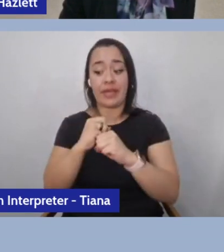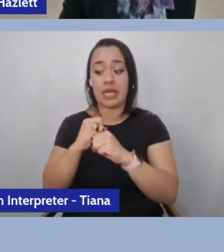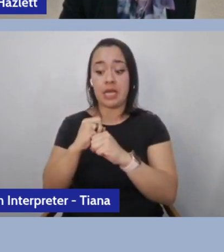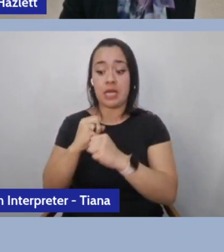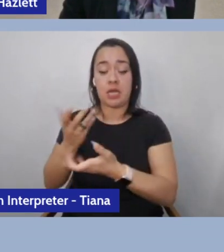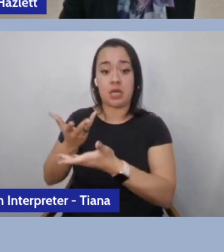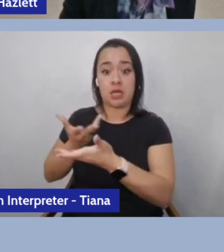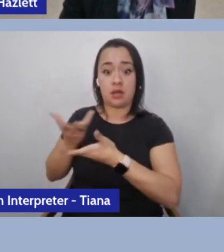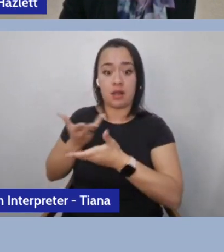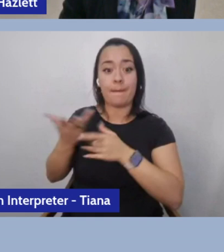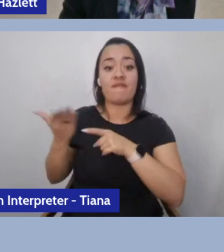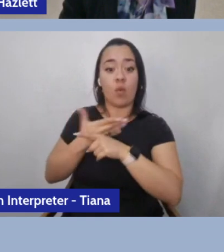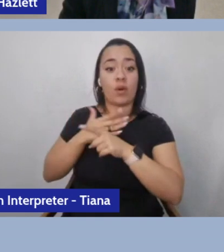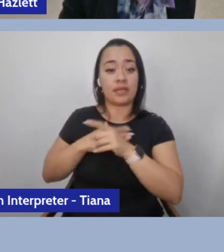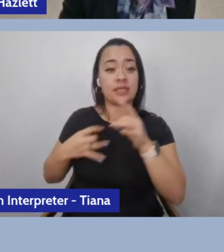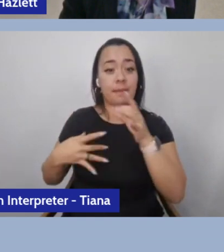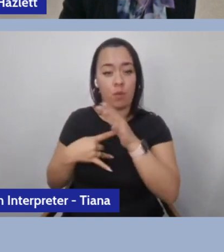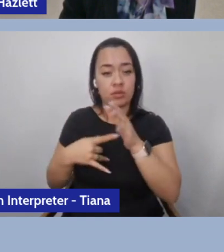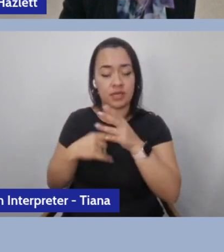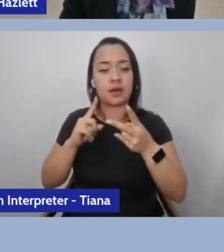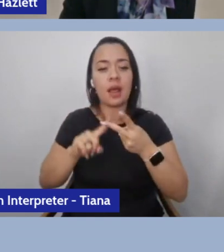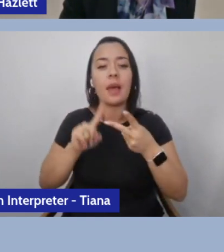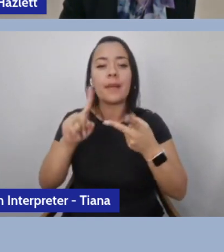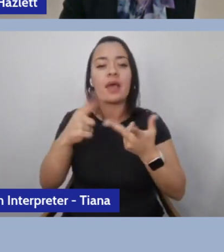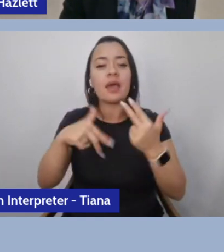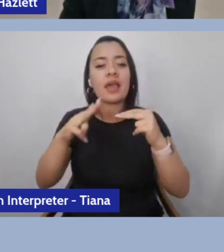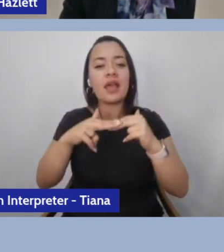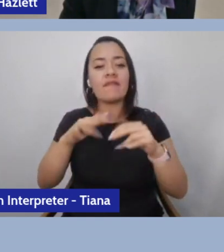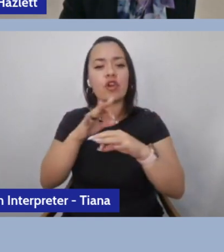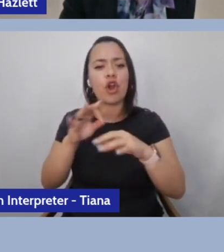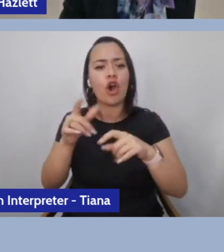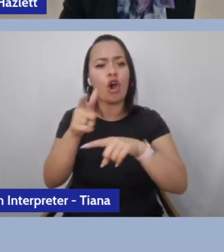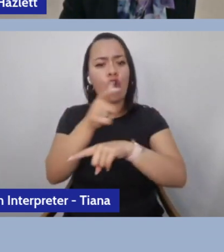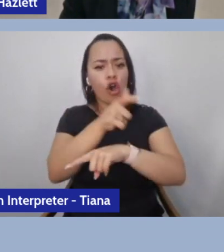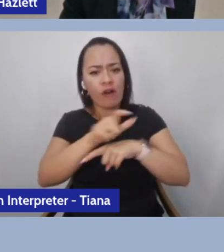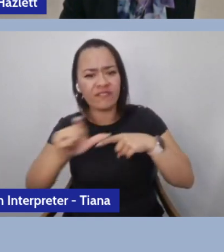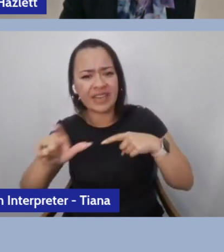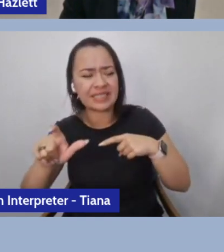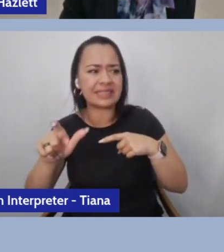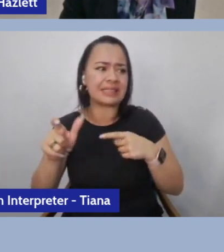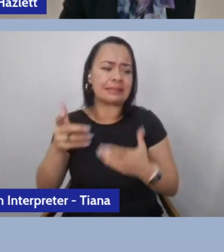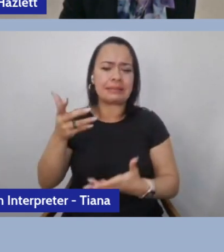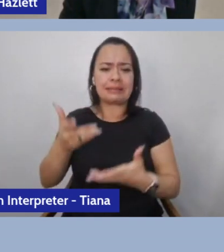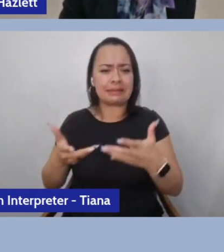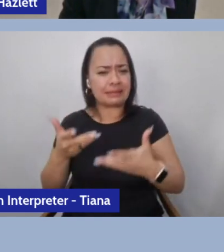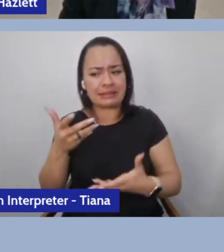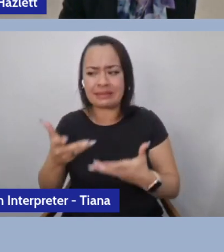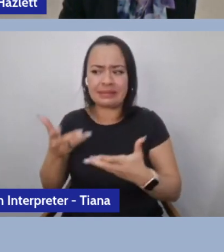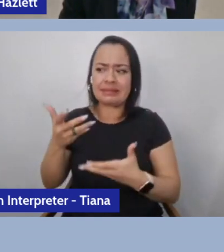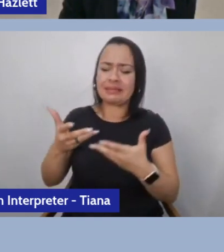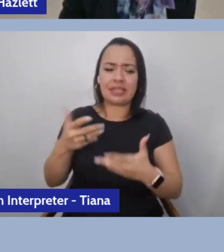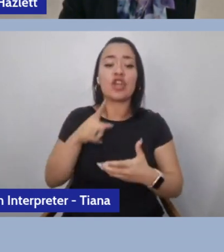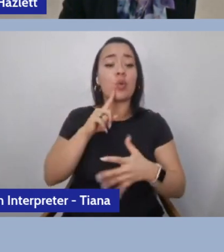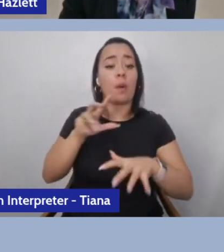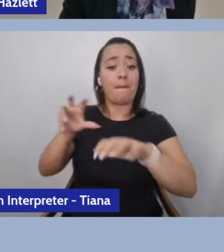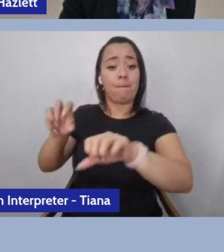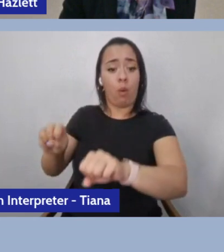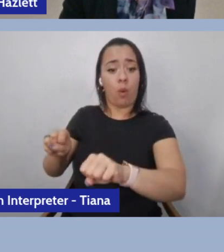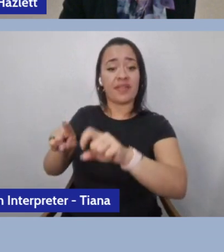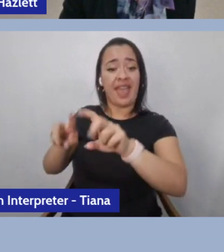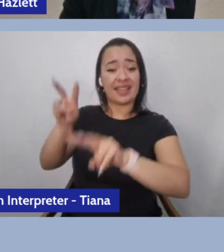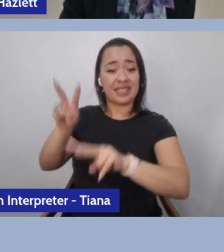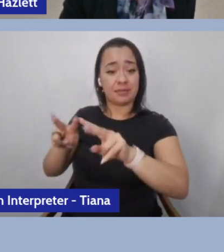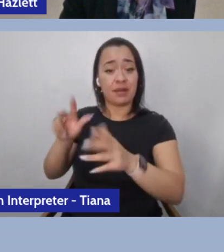aren't confident in what's happening in terms of interpreting, maybe you would pause that assessment and then have a